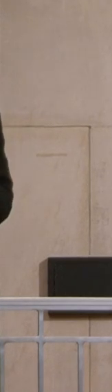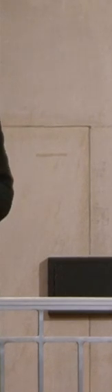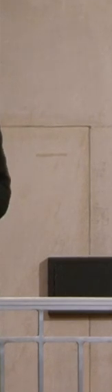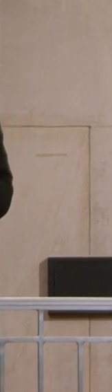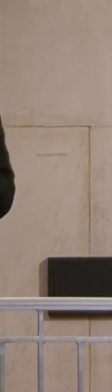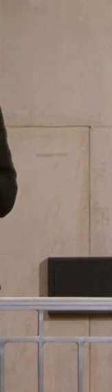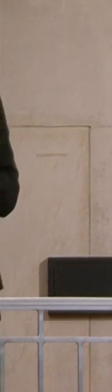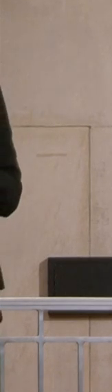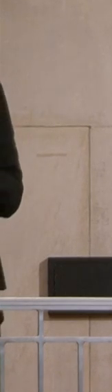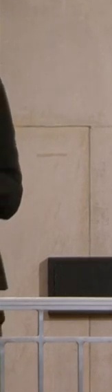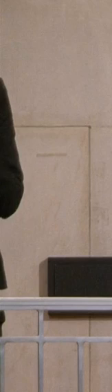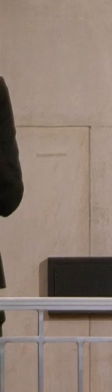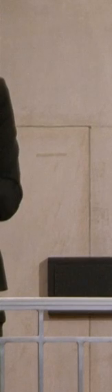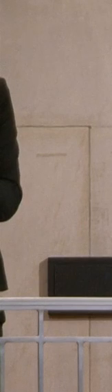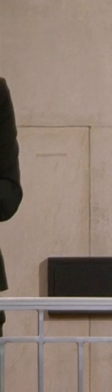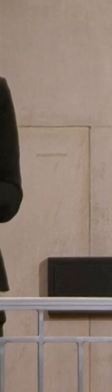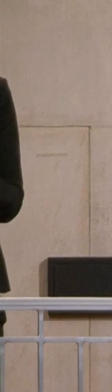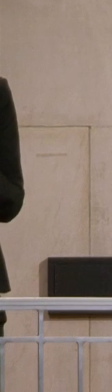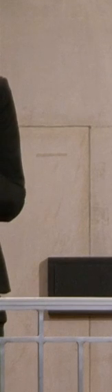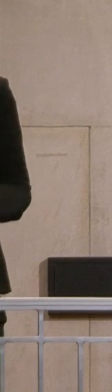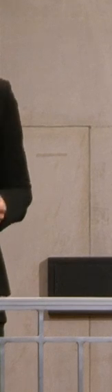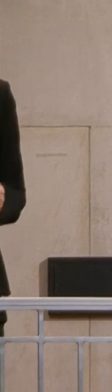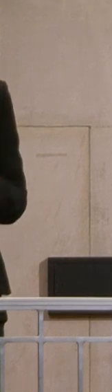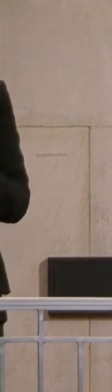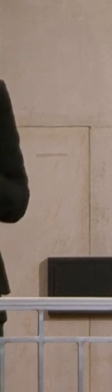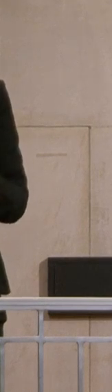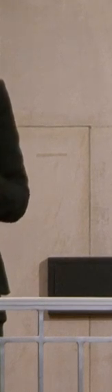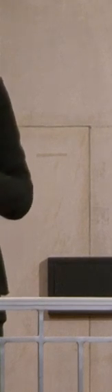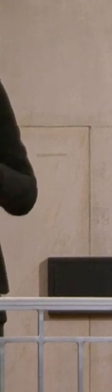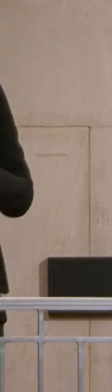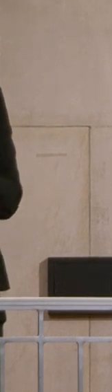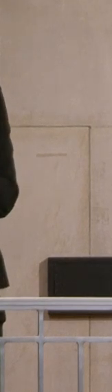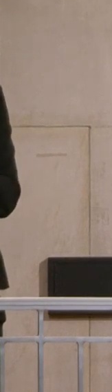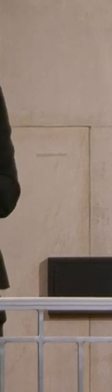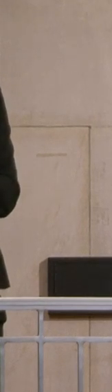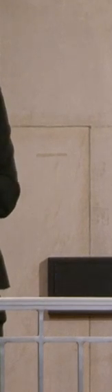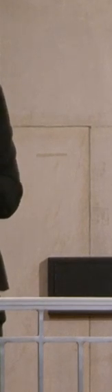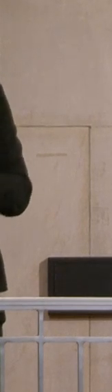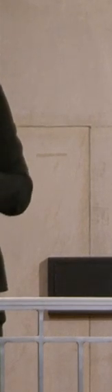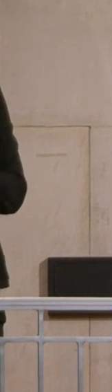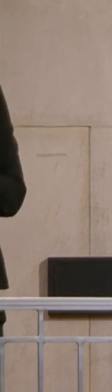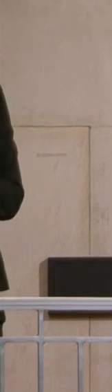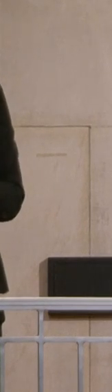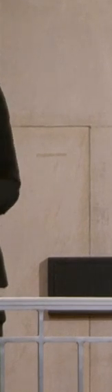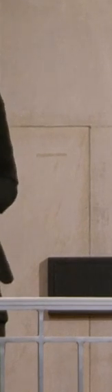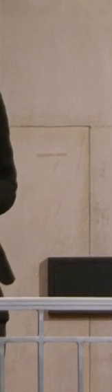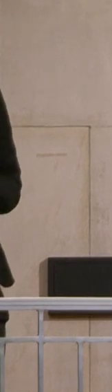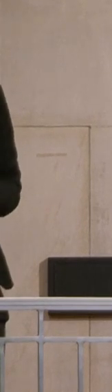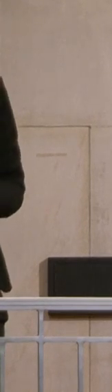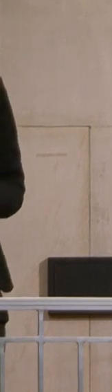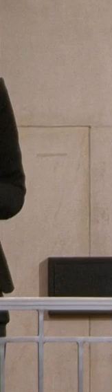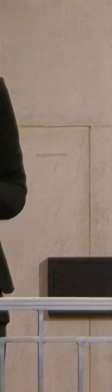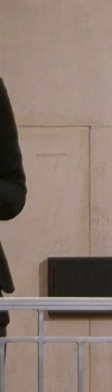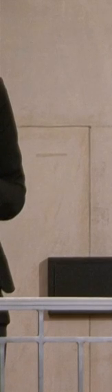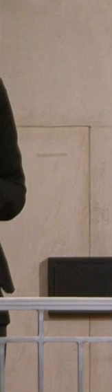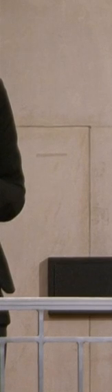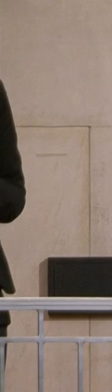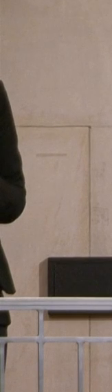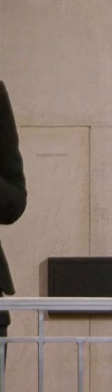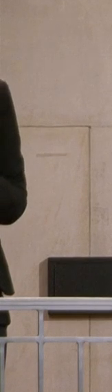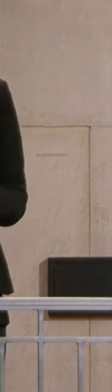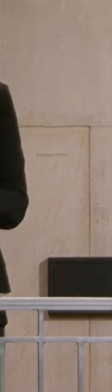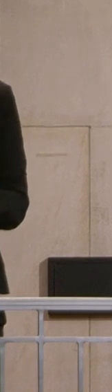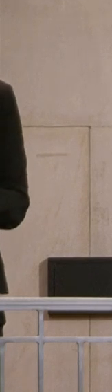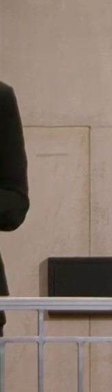does not come easily, and that victories are rarely total or final. But we all know the fight for equality